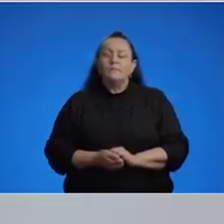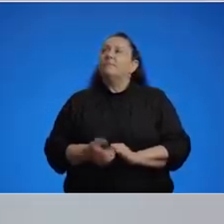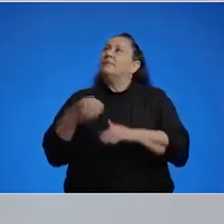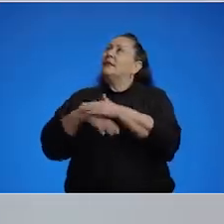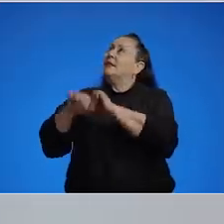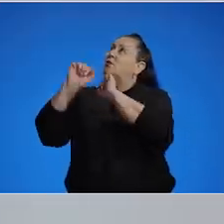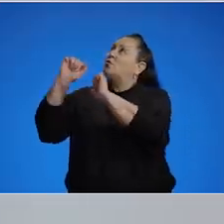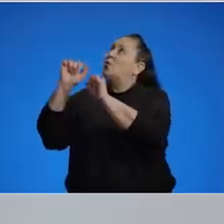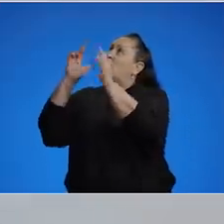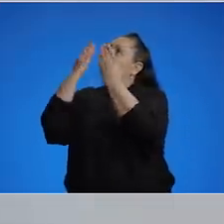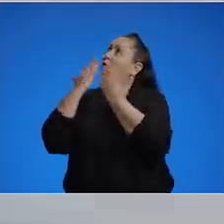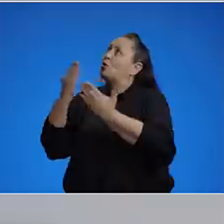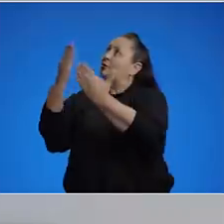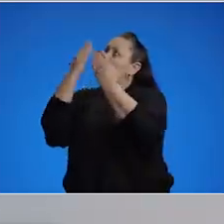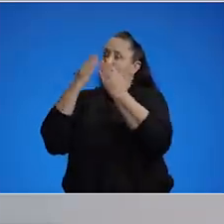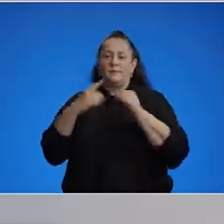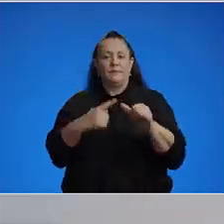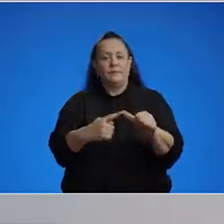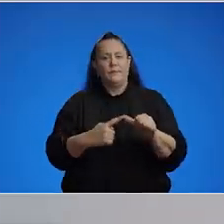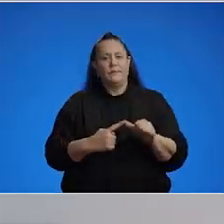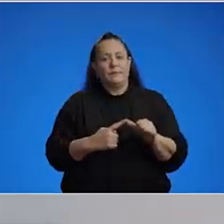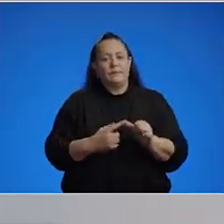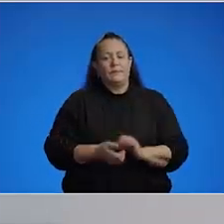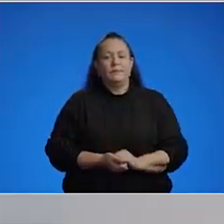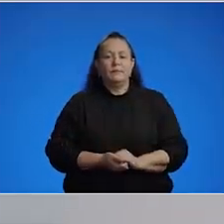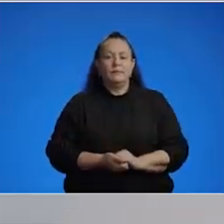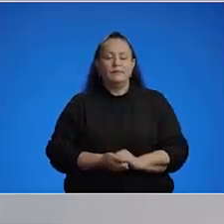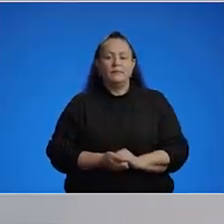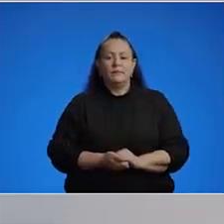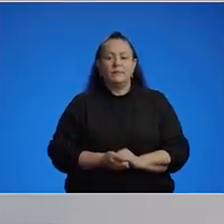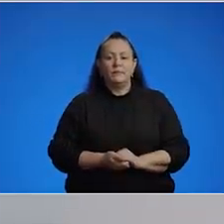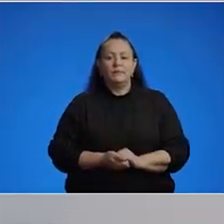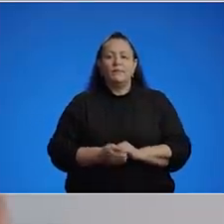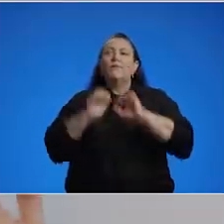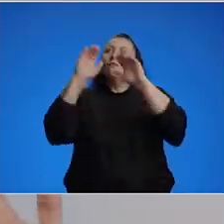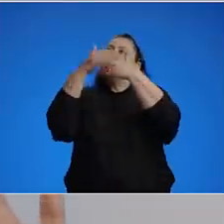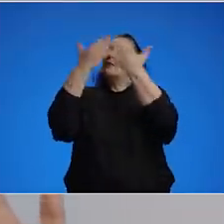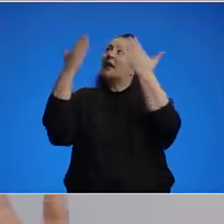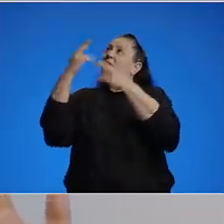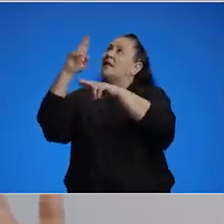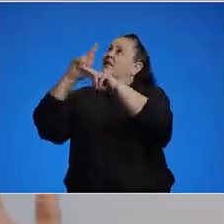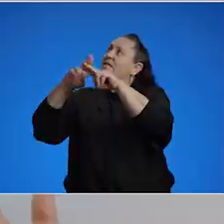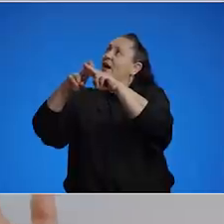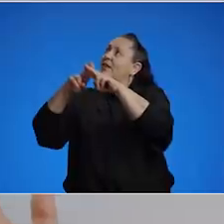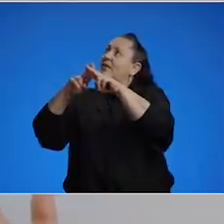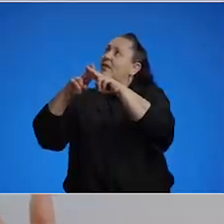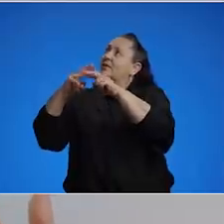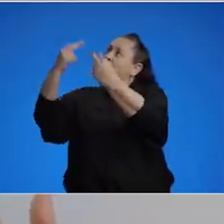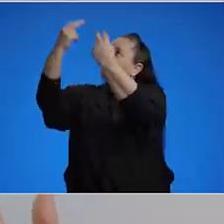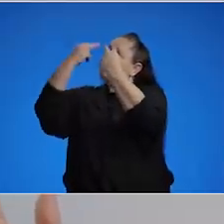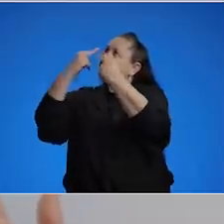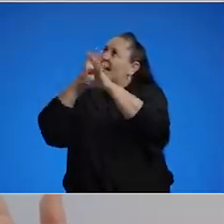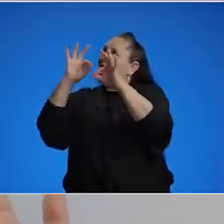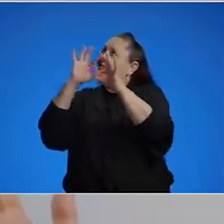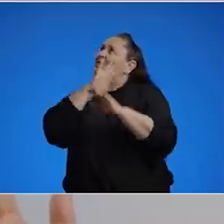In your mercy, Lord, hear our prayer. Heavenly Father, Nothing escapes your